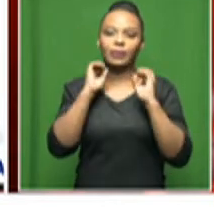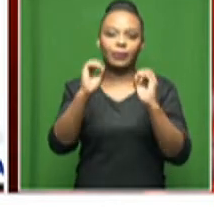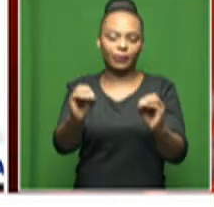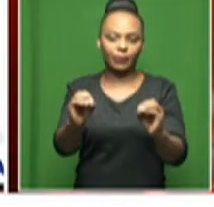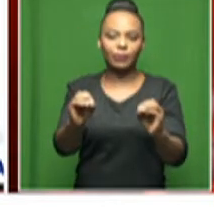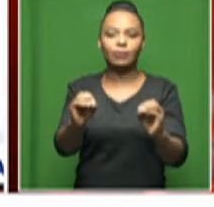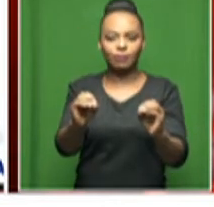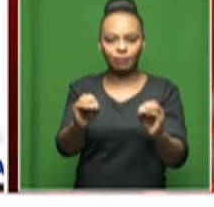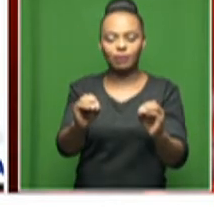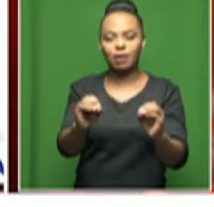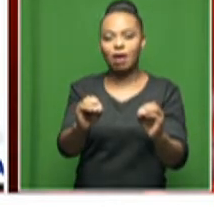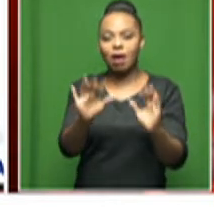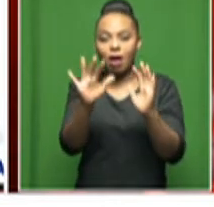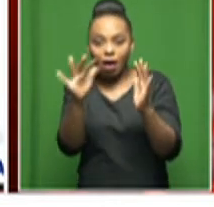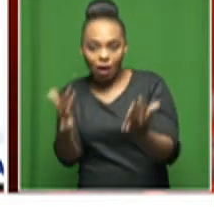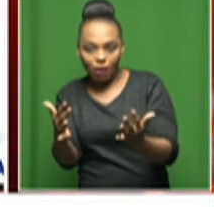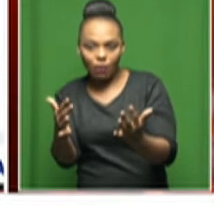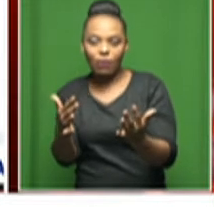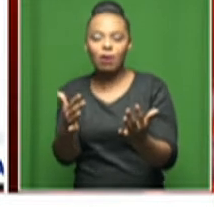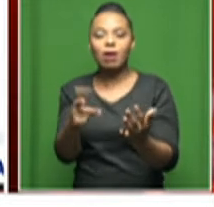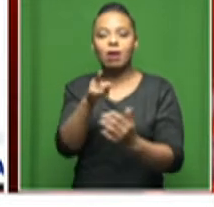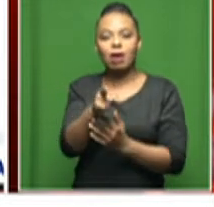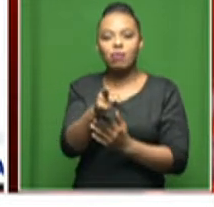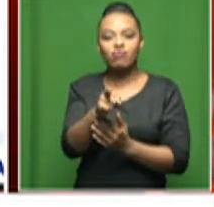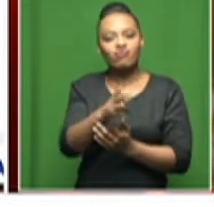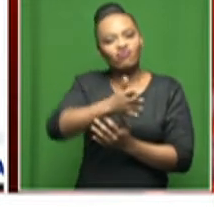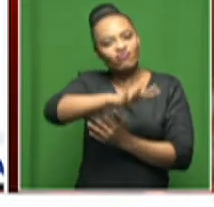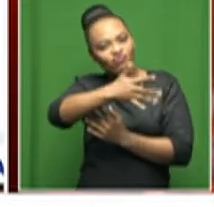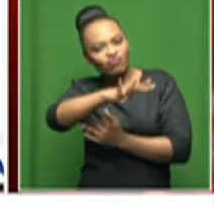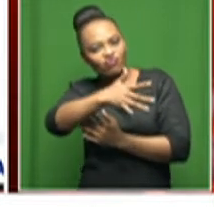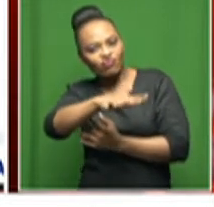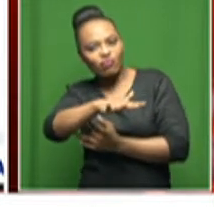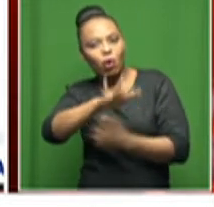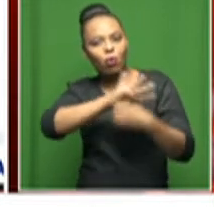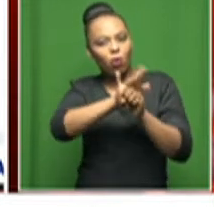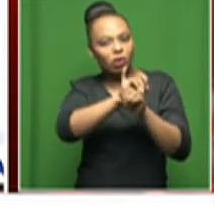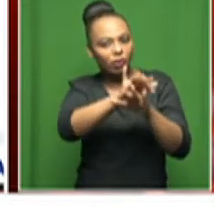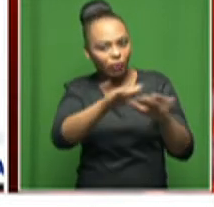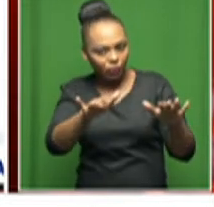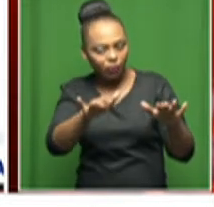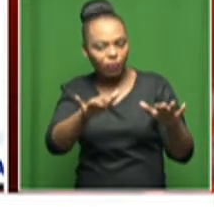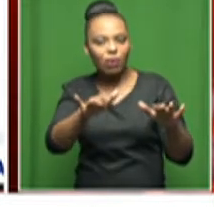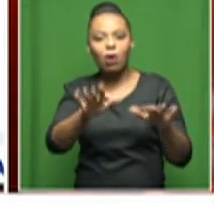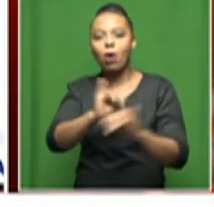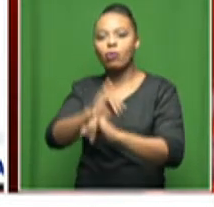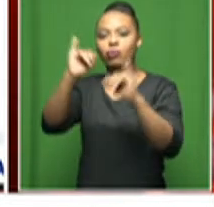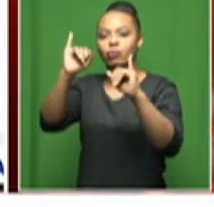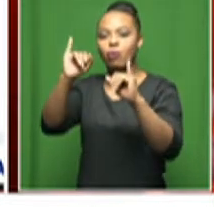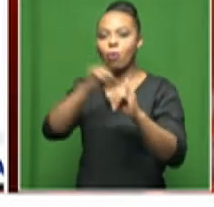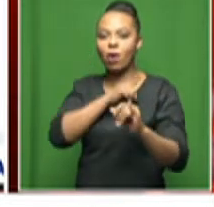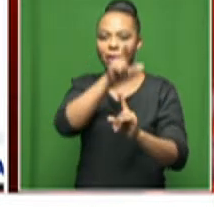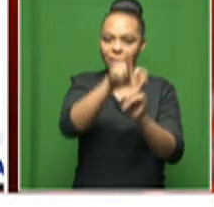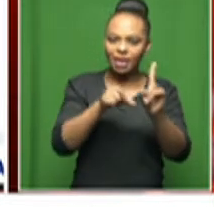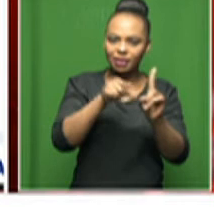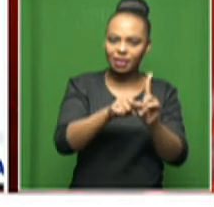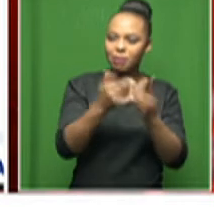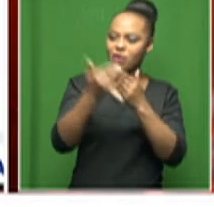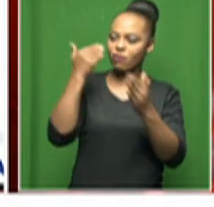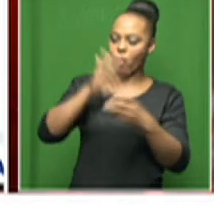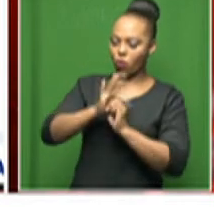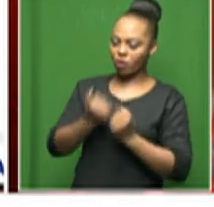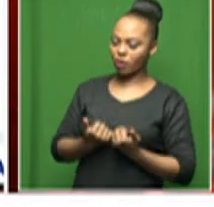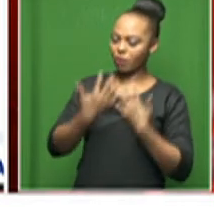in terms of the attack rate, again, of mild or moderate COVID-19 based on whether or not the person had been previously